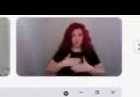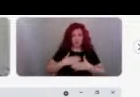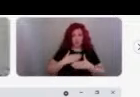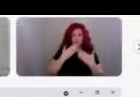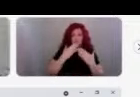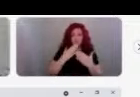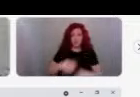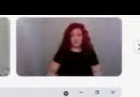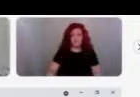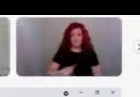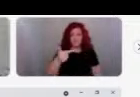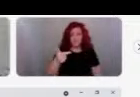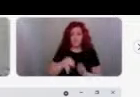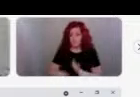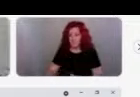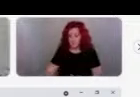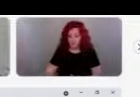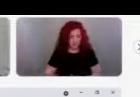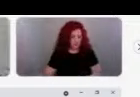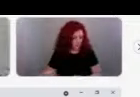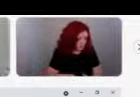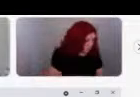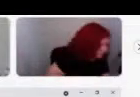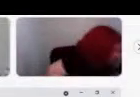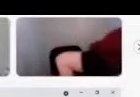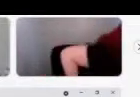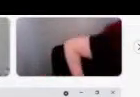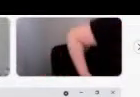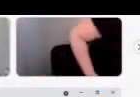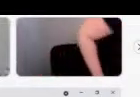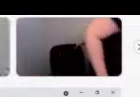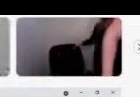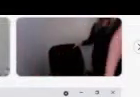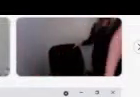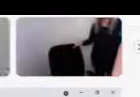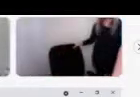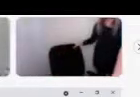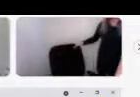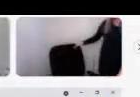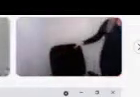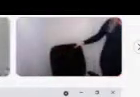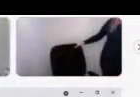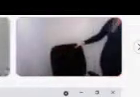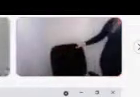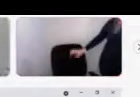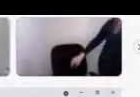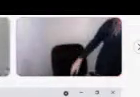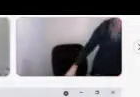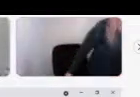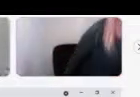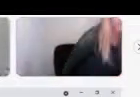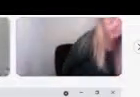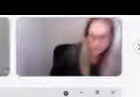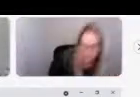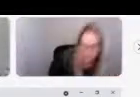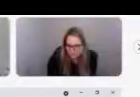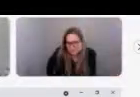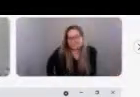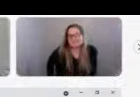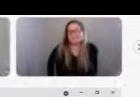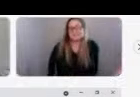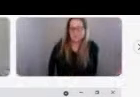you our next speaker is maria romero maria can you want to meet yourself